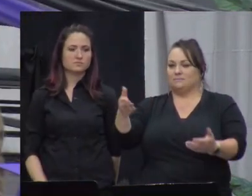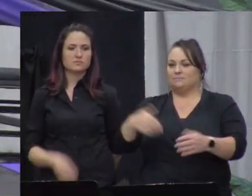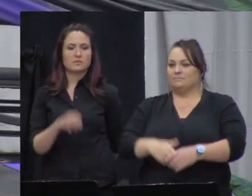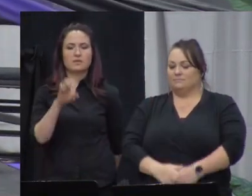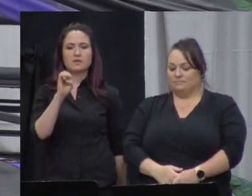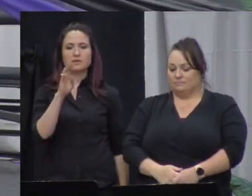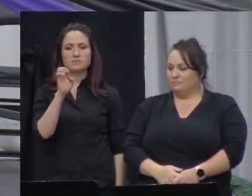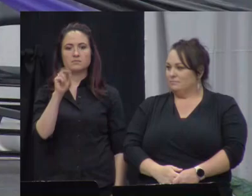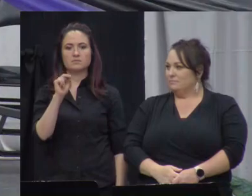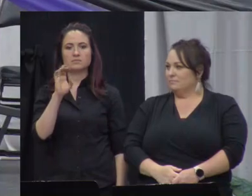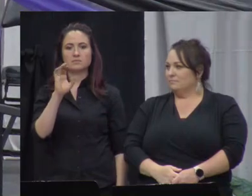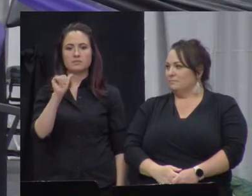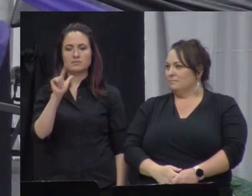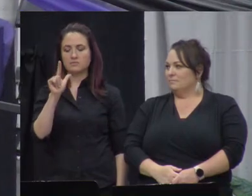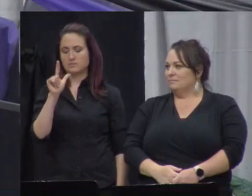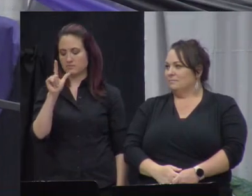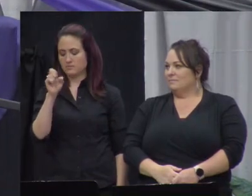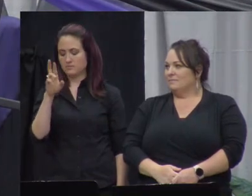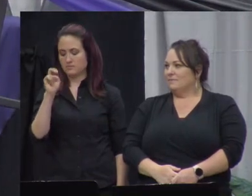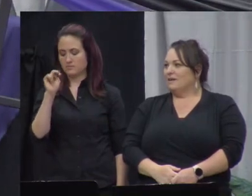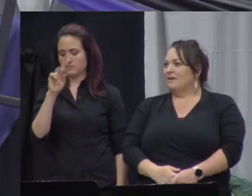Evan Alderete,